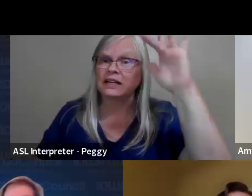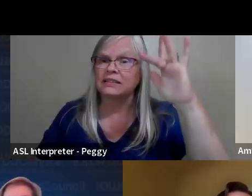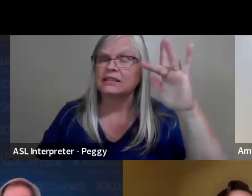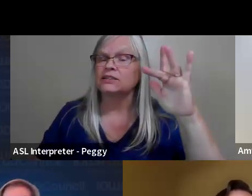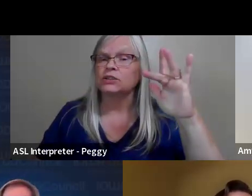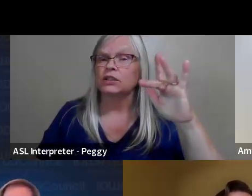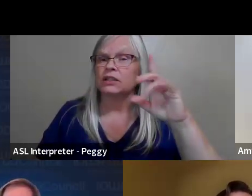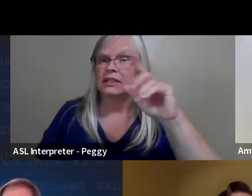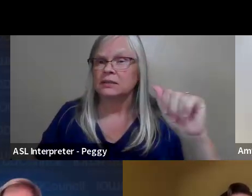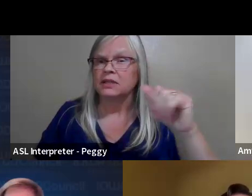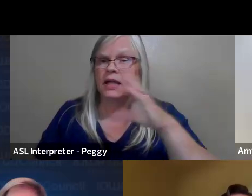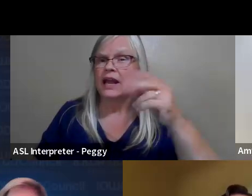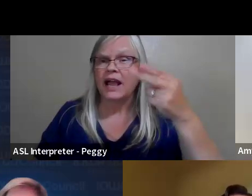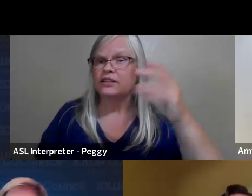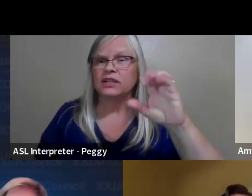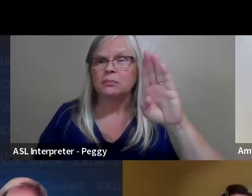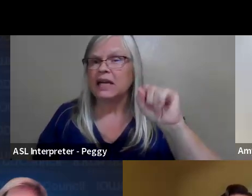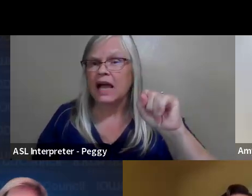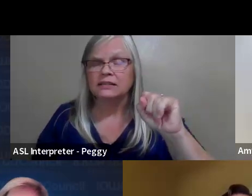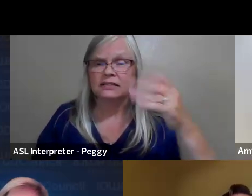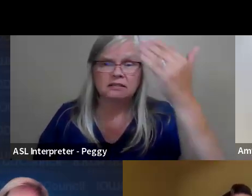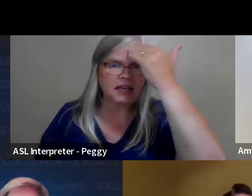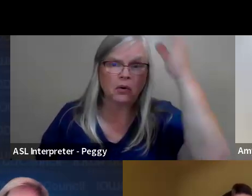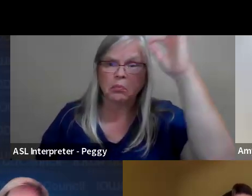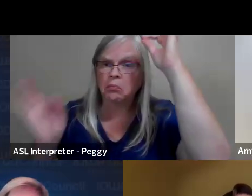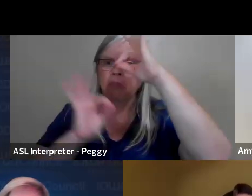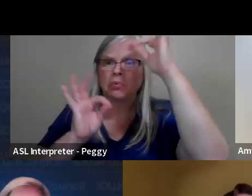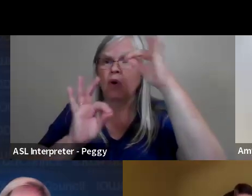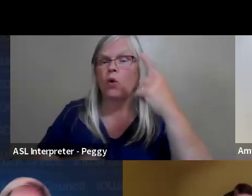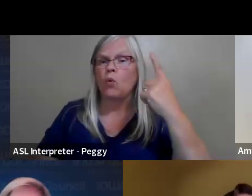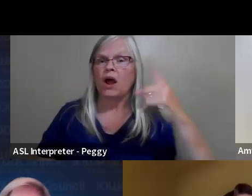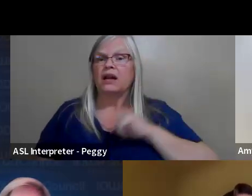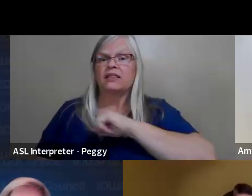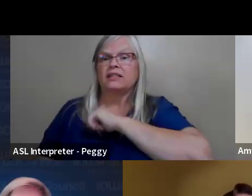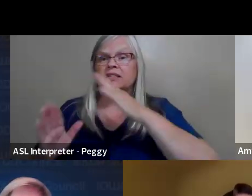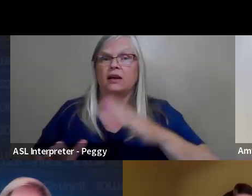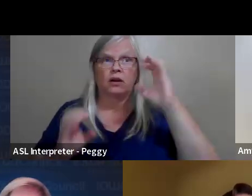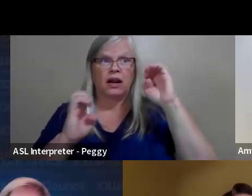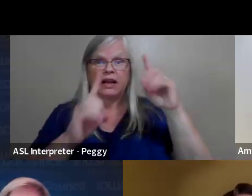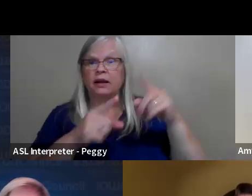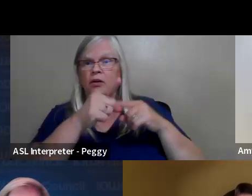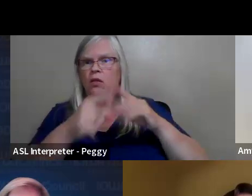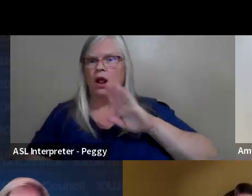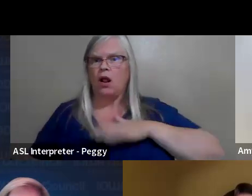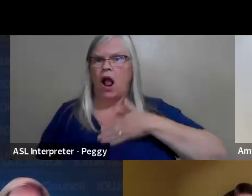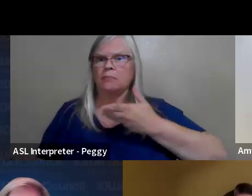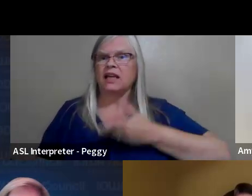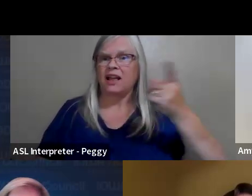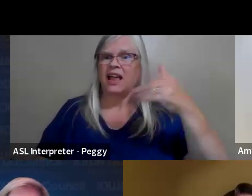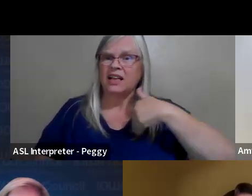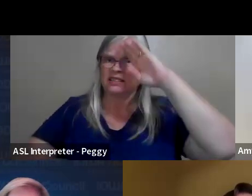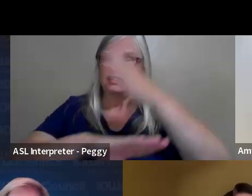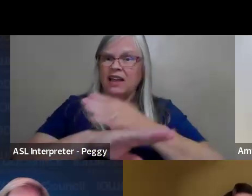HCBS. They didn't know what it was. We did a lot of educating. And one of those senators that we educated was really upset. He has a son